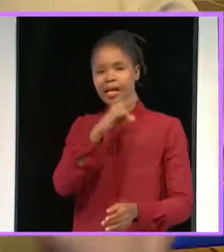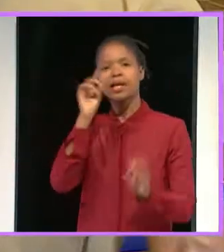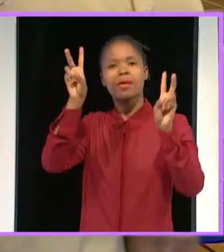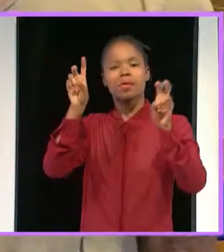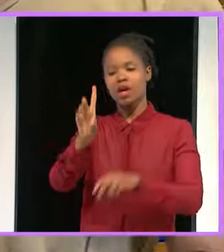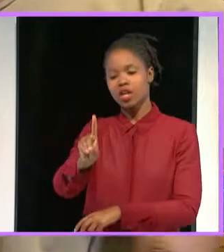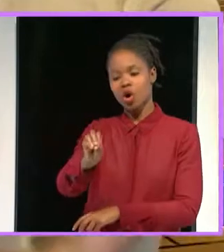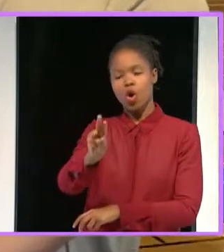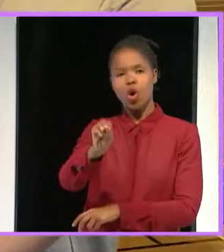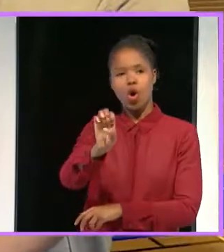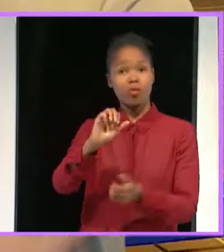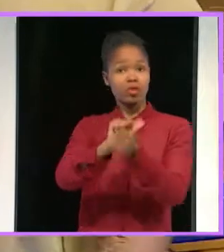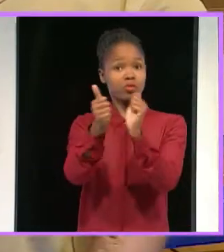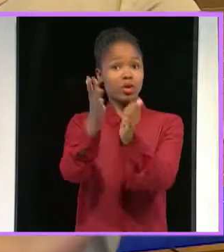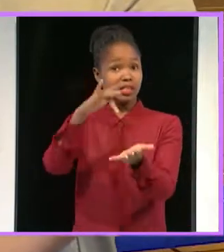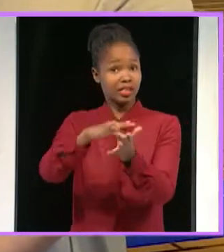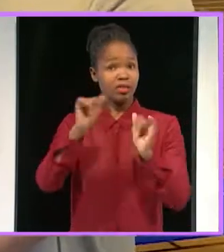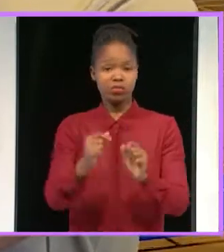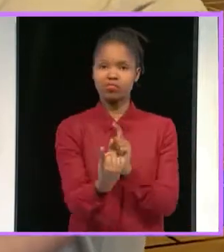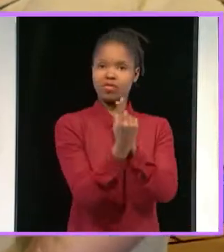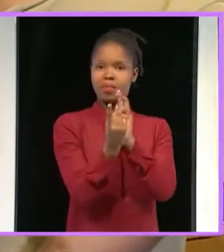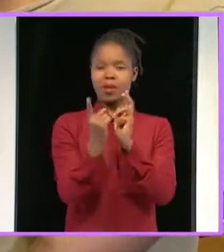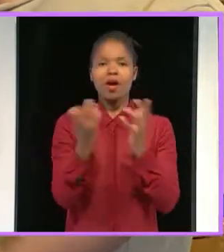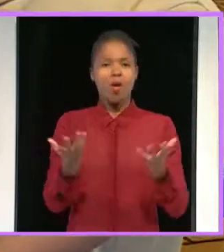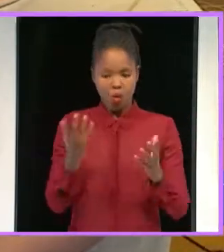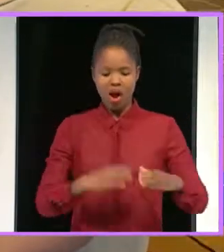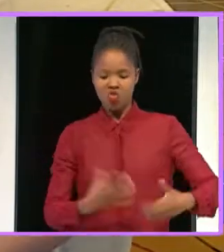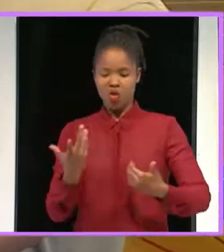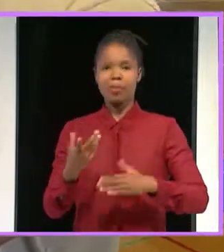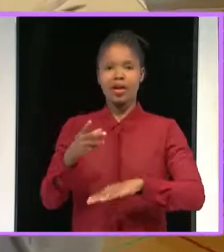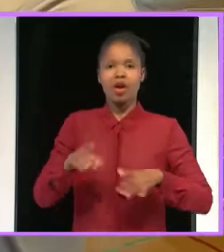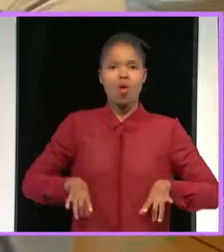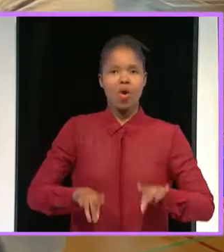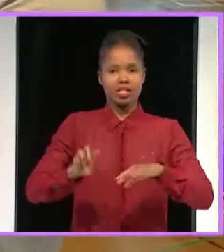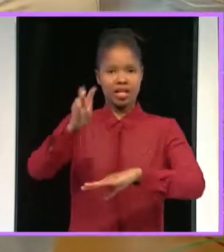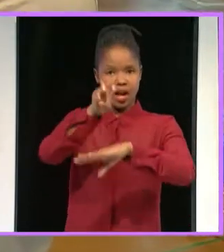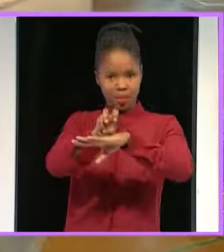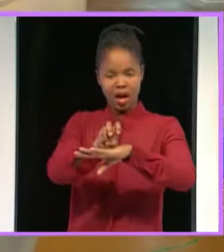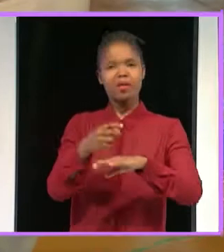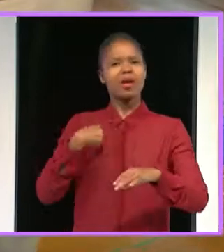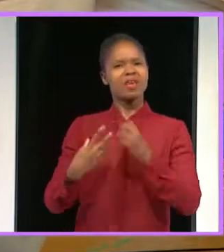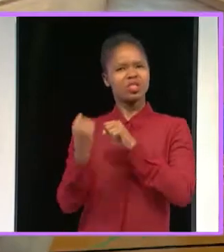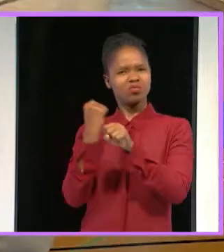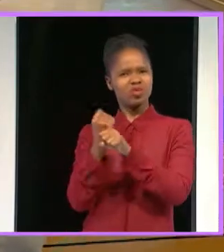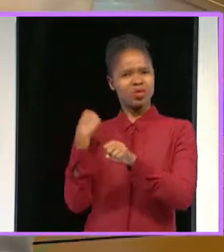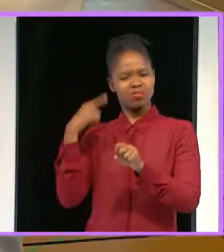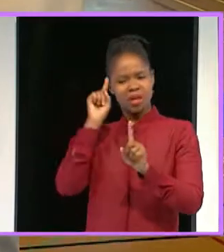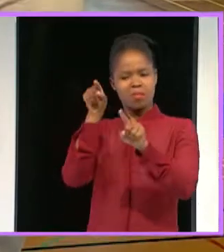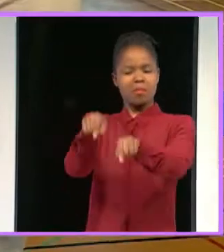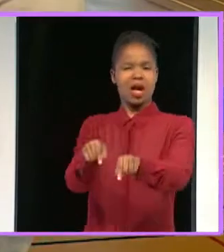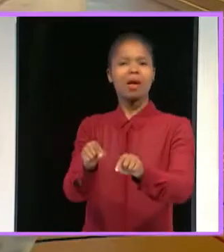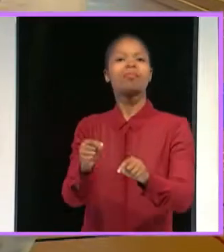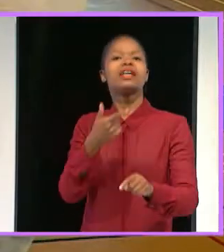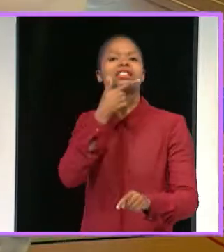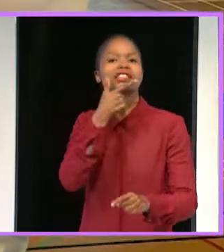So this is the sports center and it's so interview about to be wheelchair rugby. Now, if you remember 2 years ago, you guys sent me away in December and I